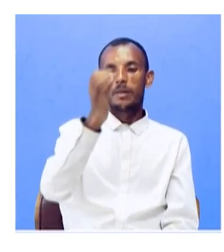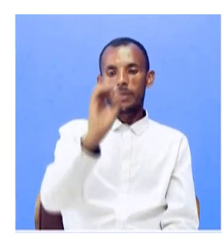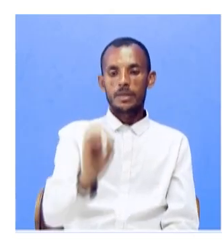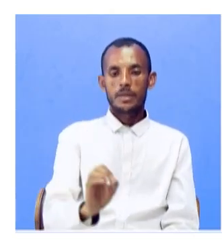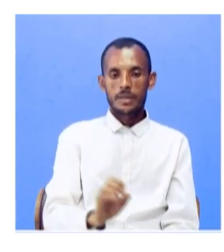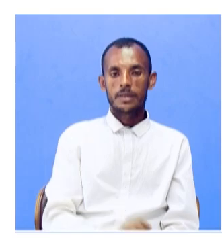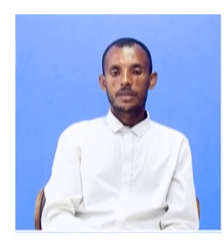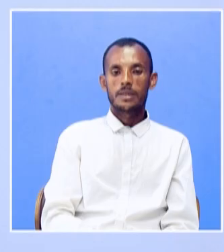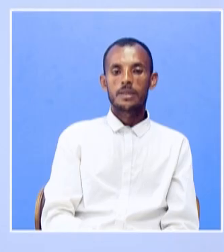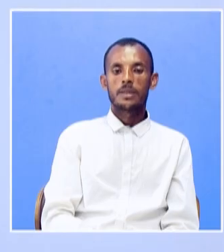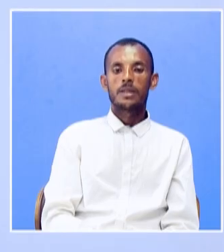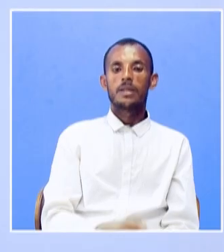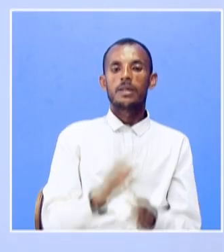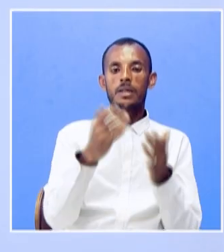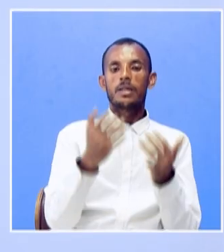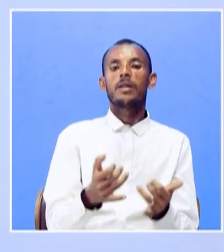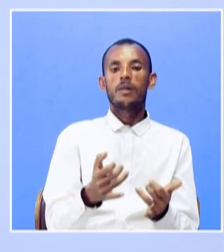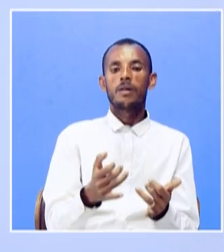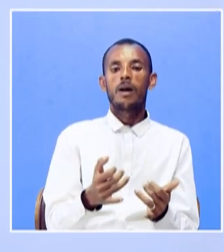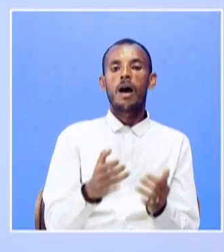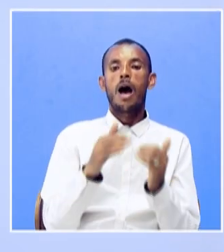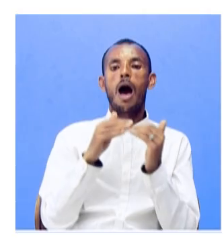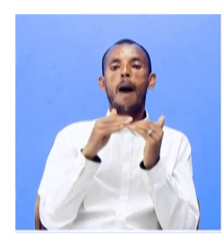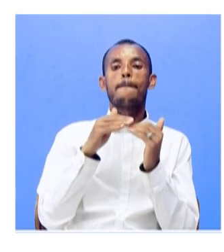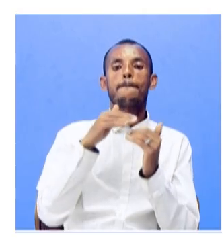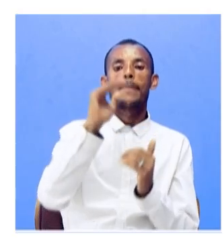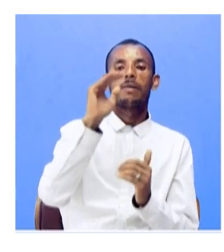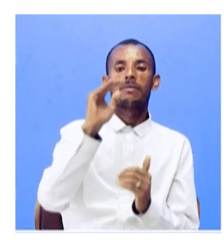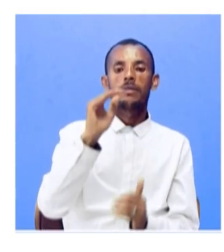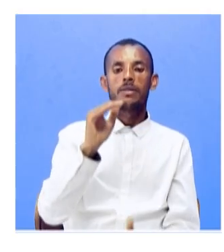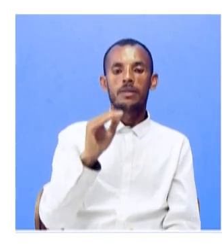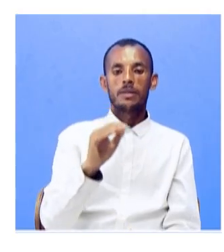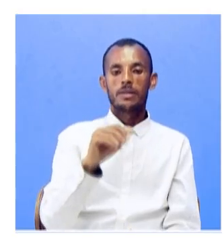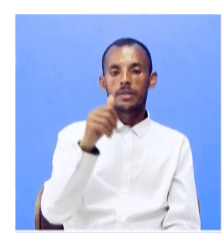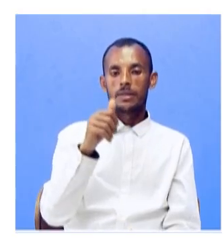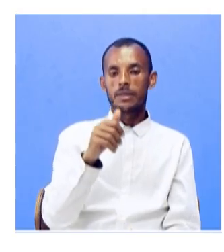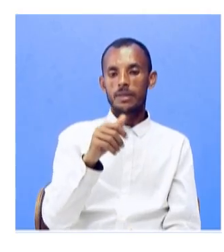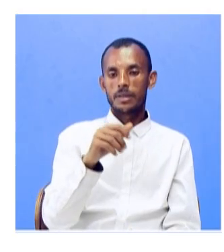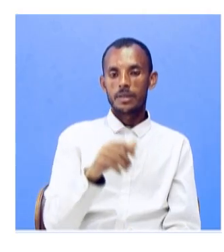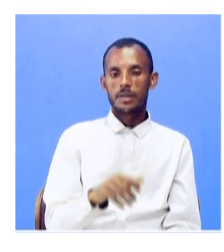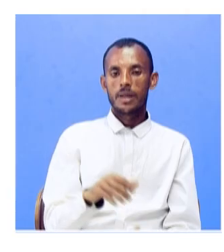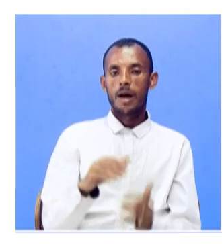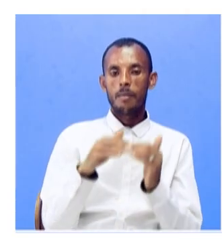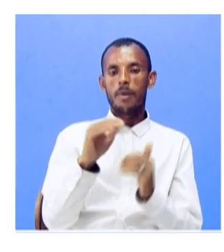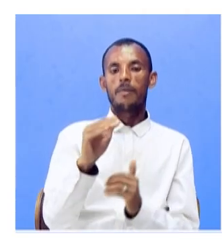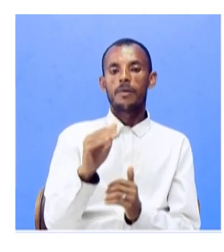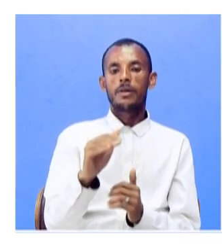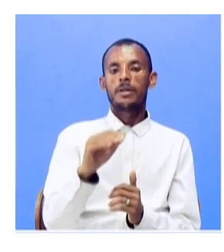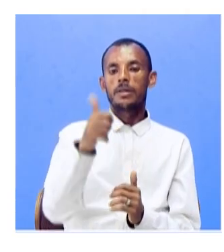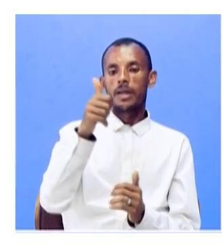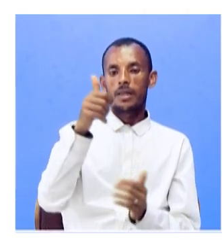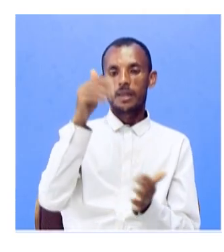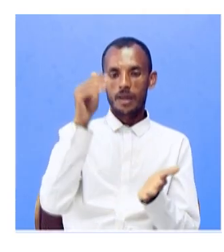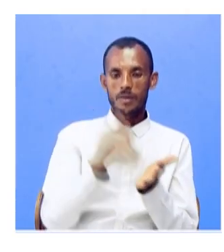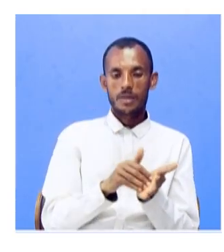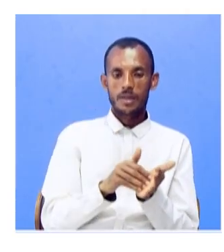Now, above above